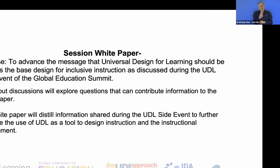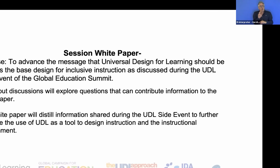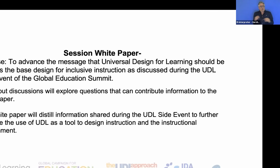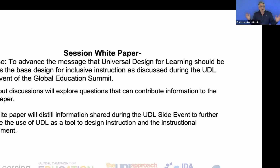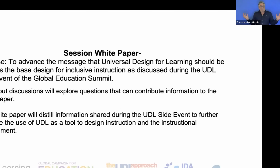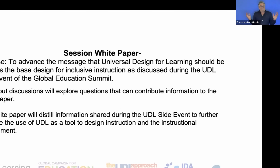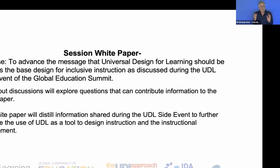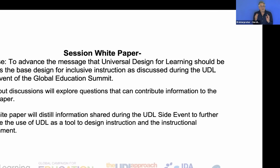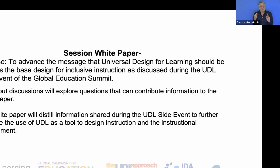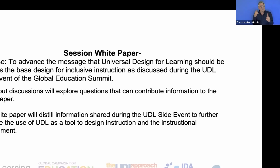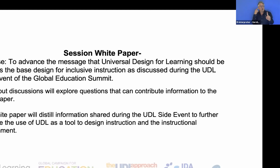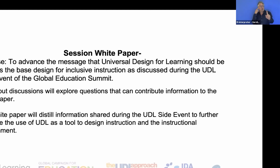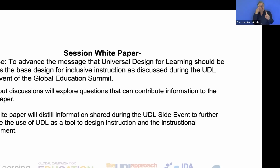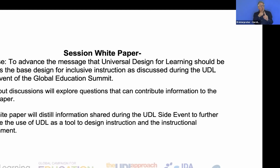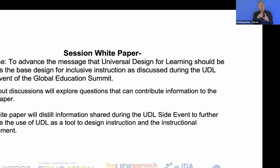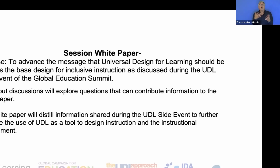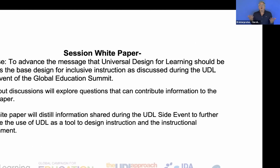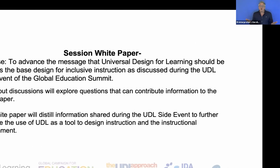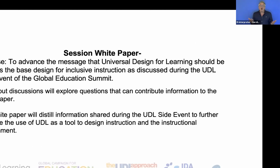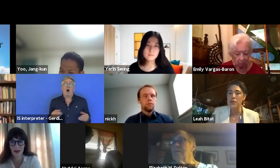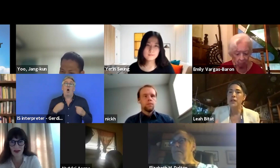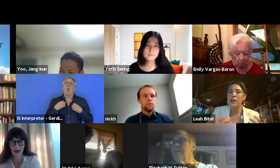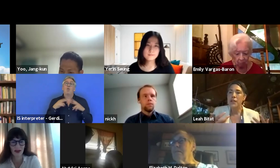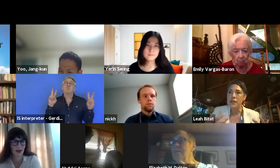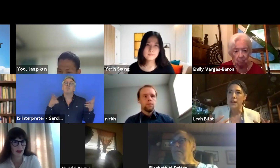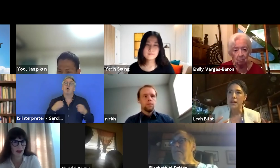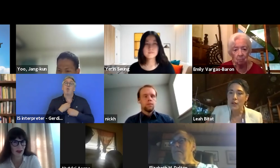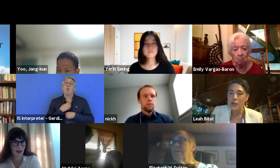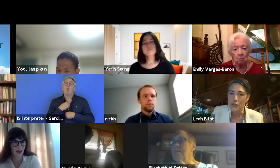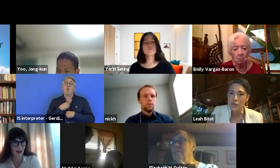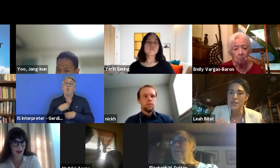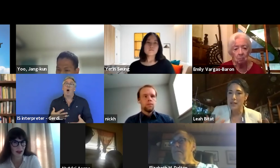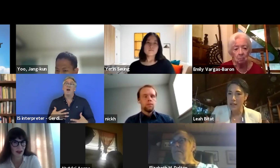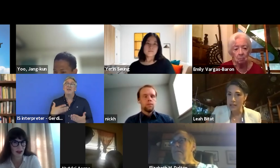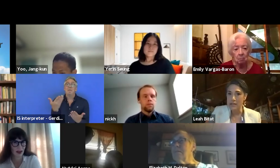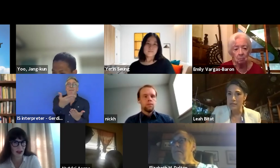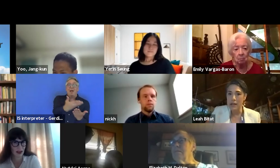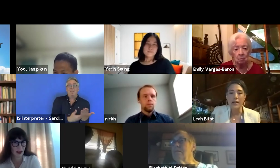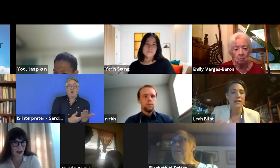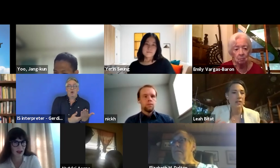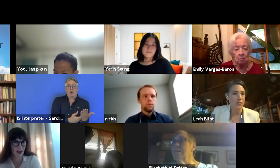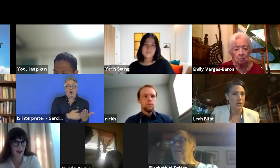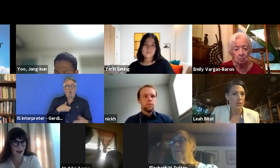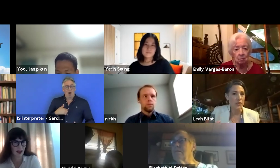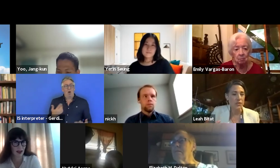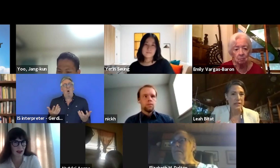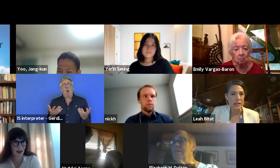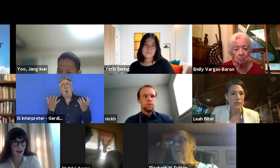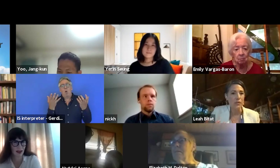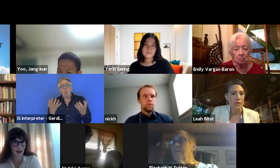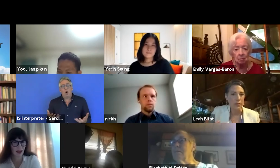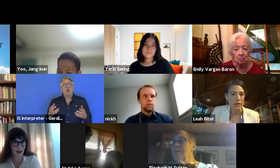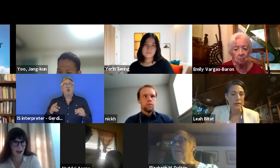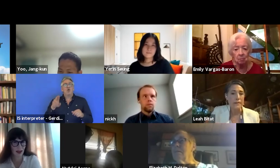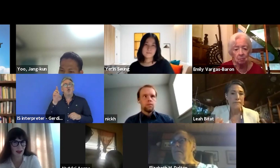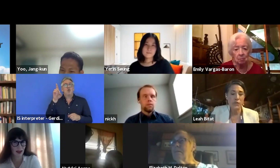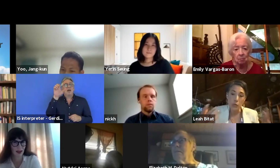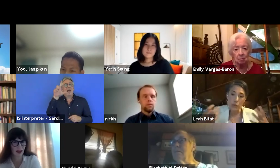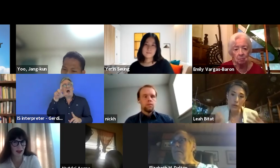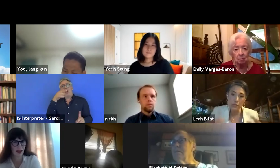We also want to capture this so we can help push forward the use and the impact of universal design for